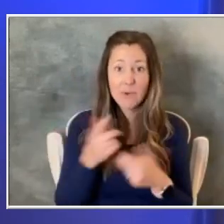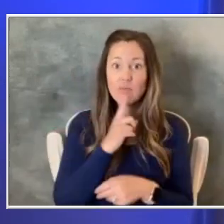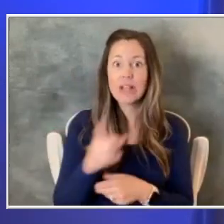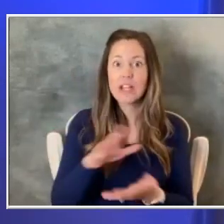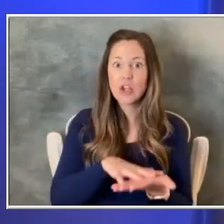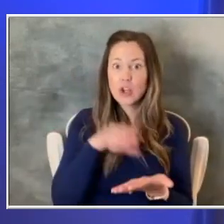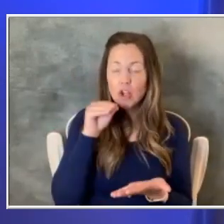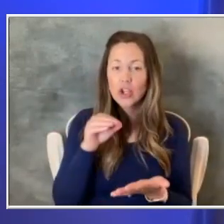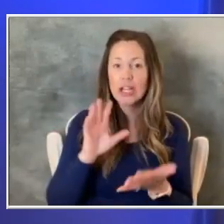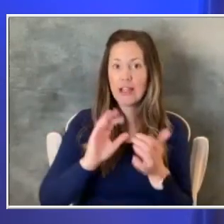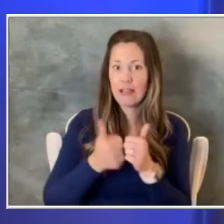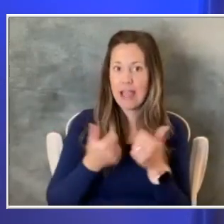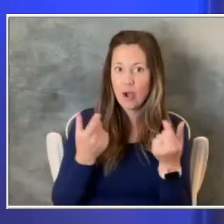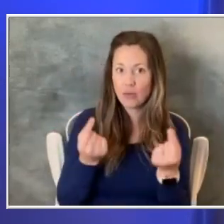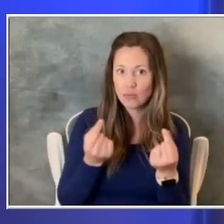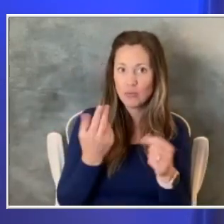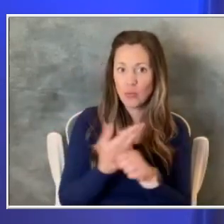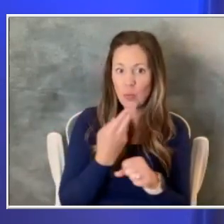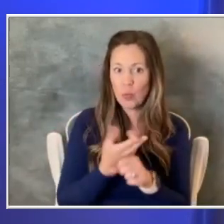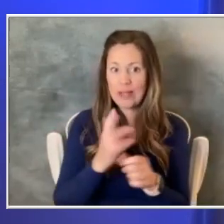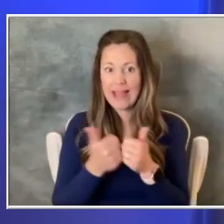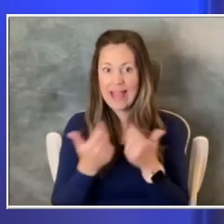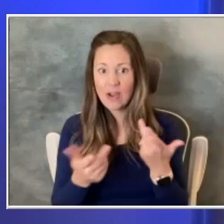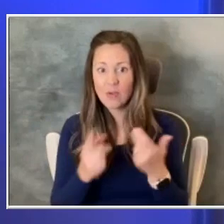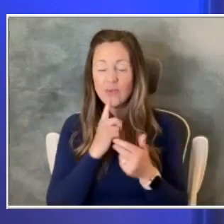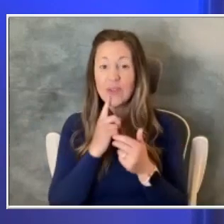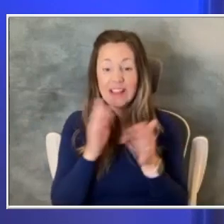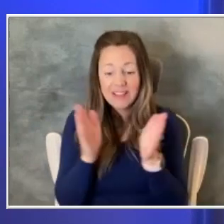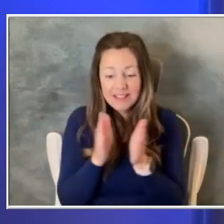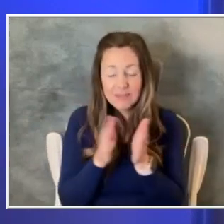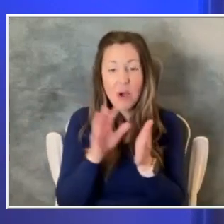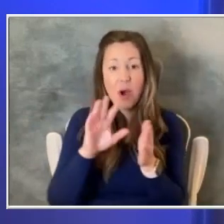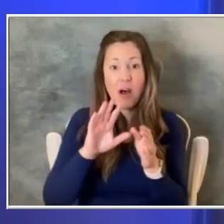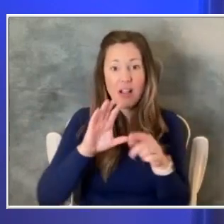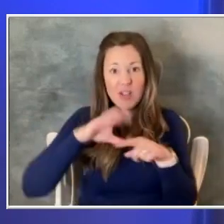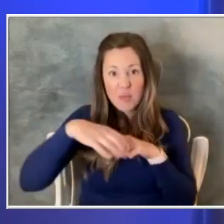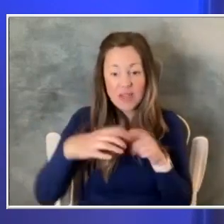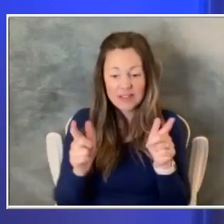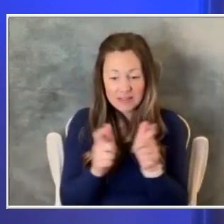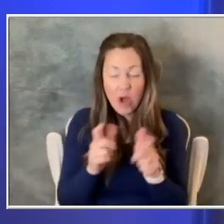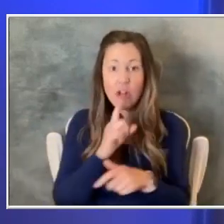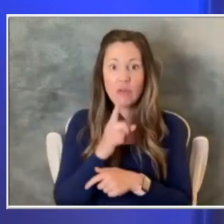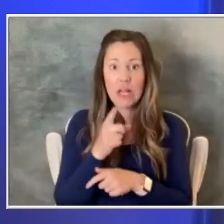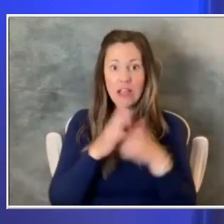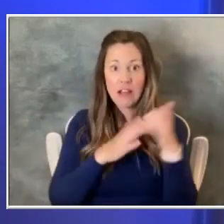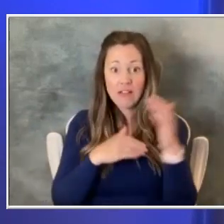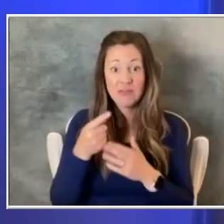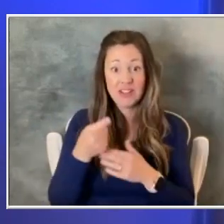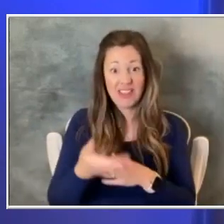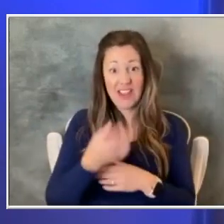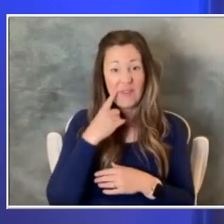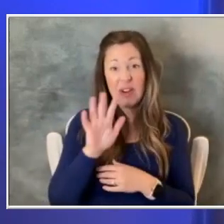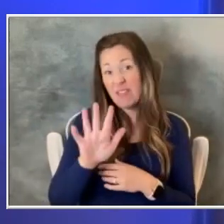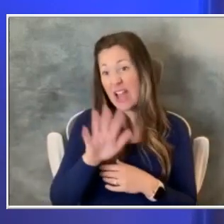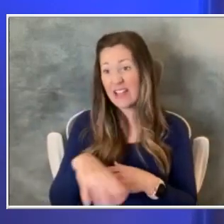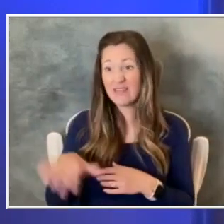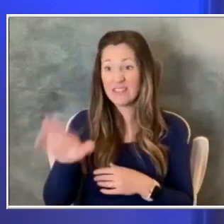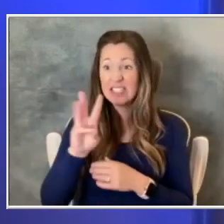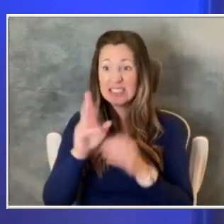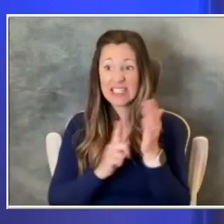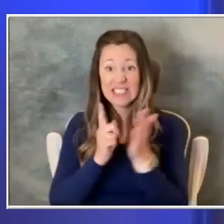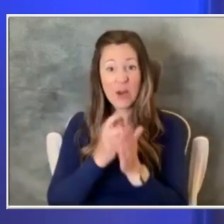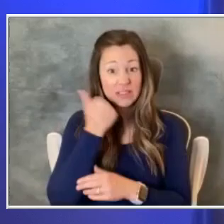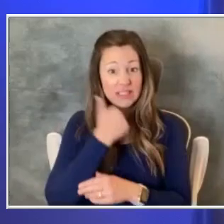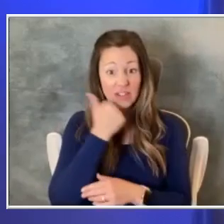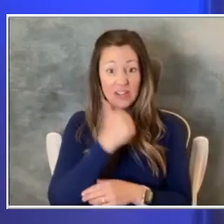first time and to ride these skinny wheels and be comfortable, because you're out there for 5-6 hours a day, and so you have to be